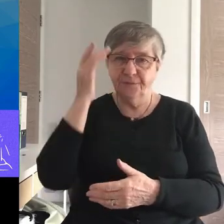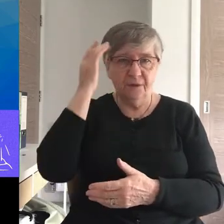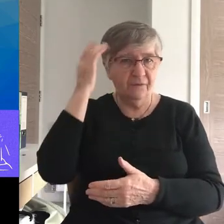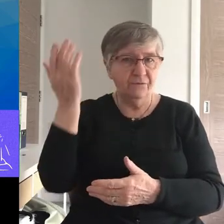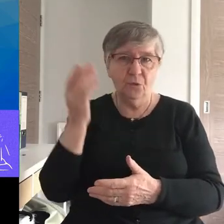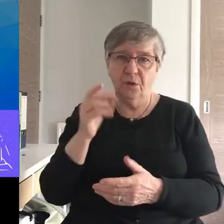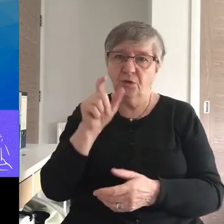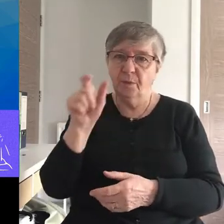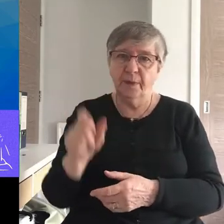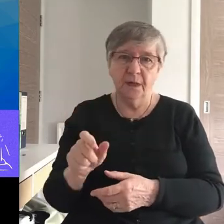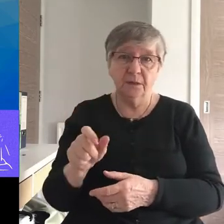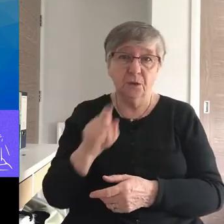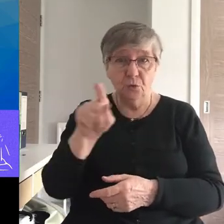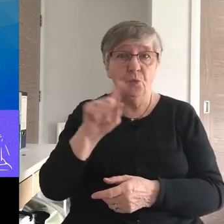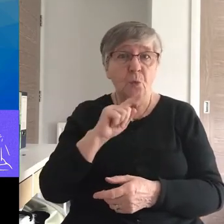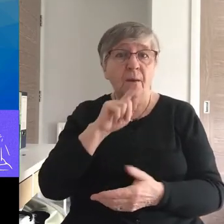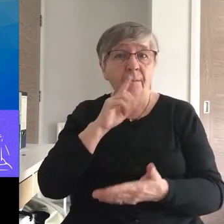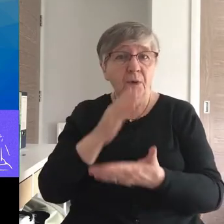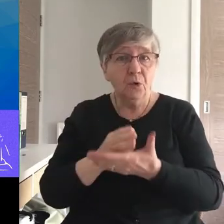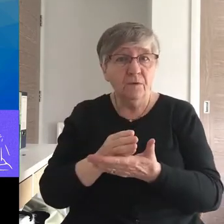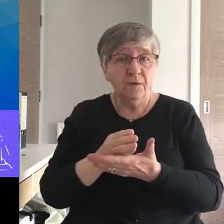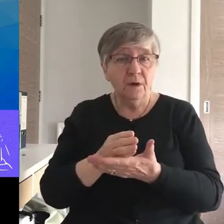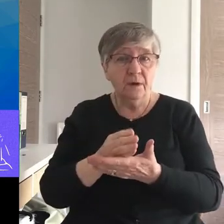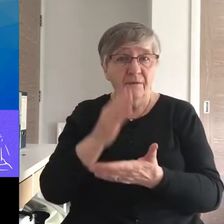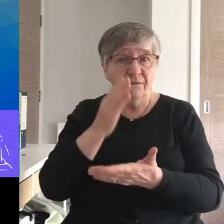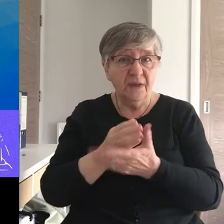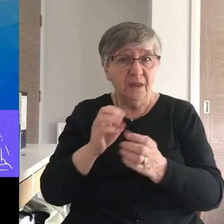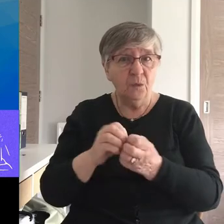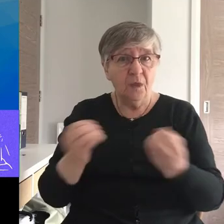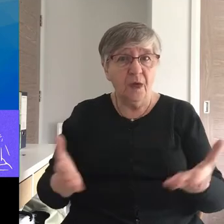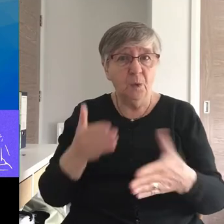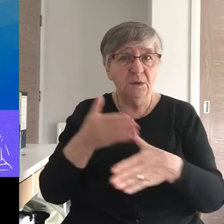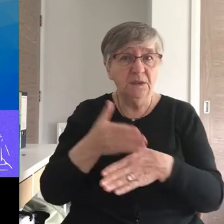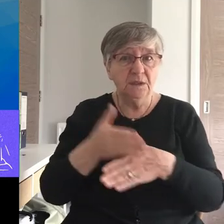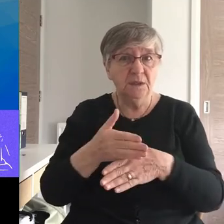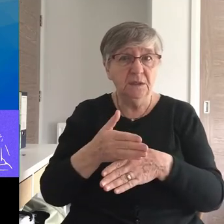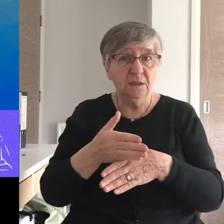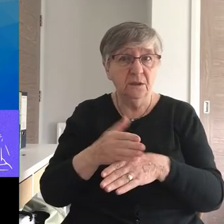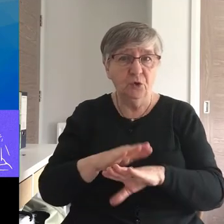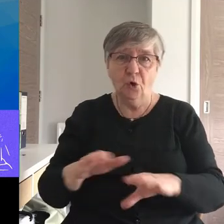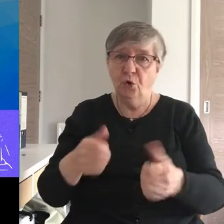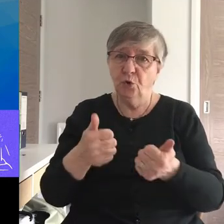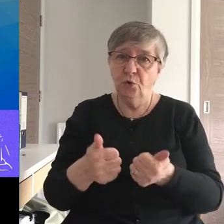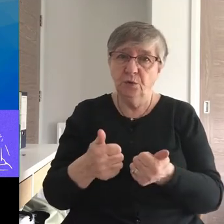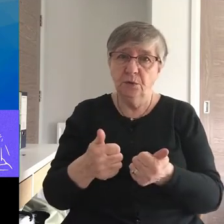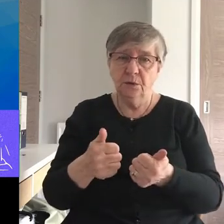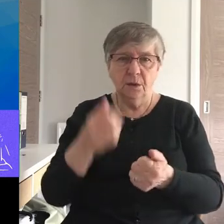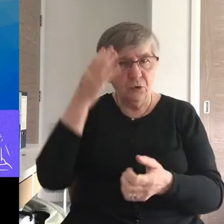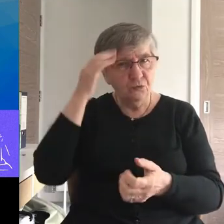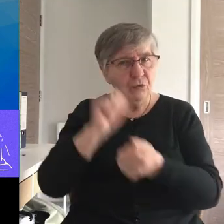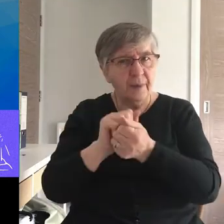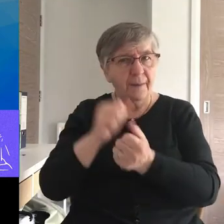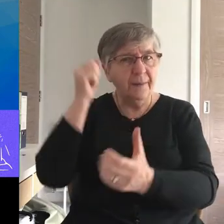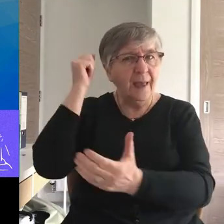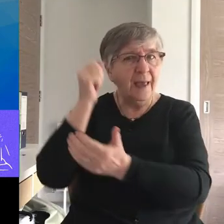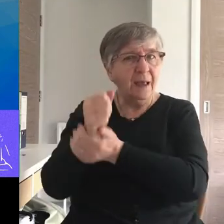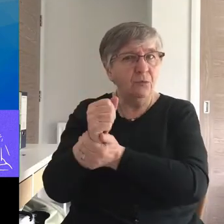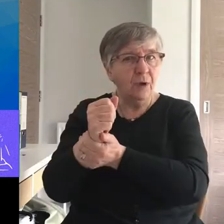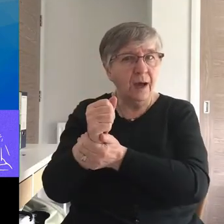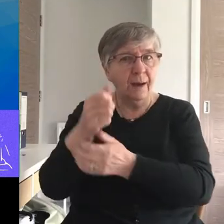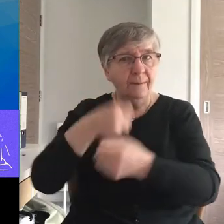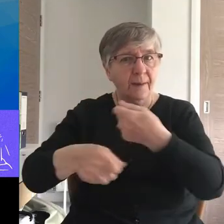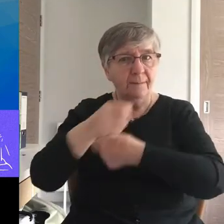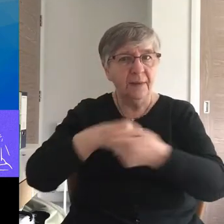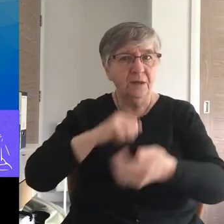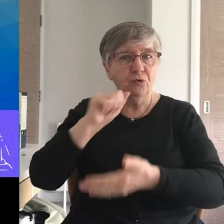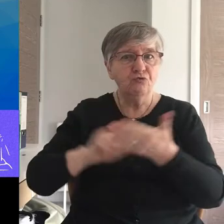person, do you want evidence that faith without deeds is useless? Was not our father Abraham considered righteous